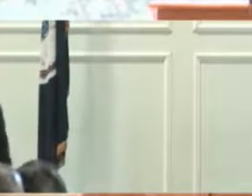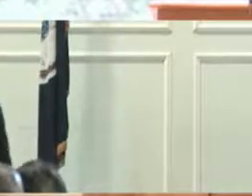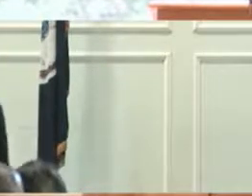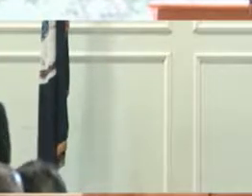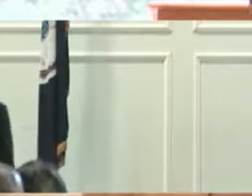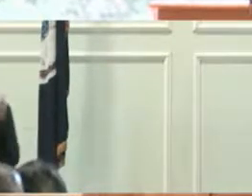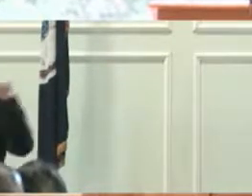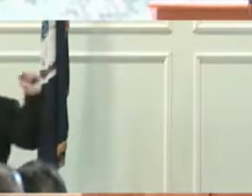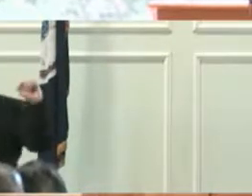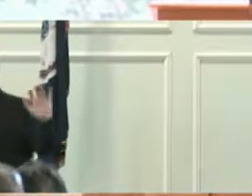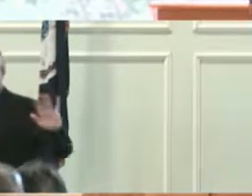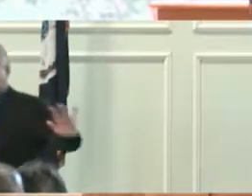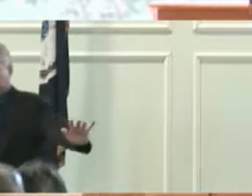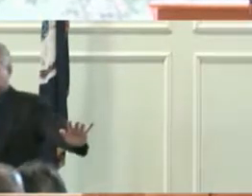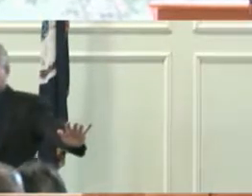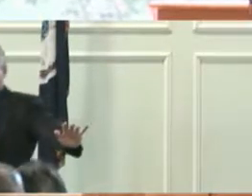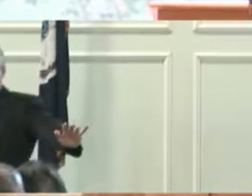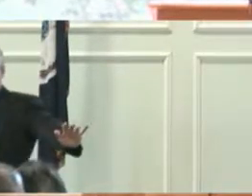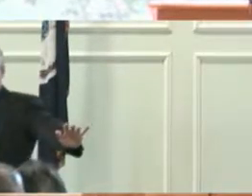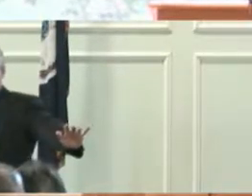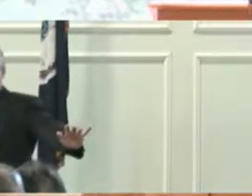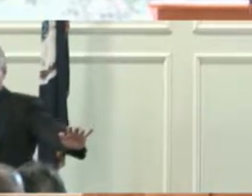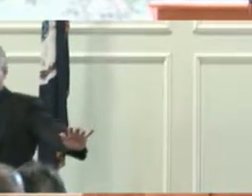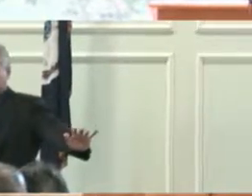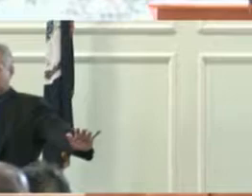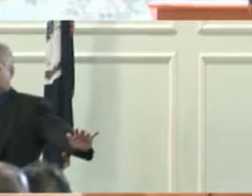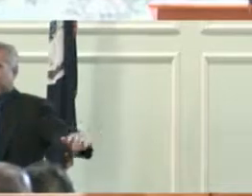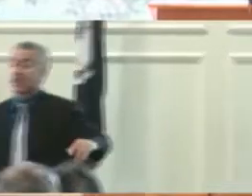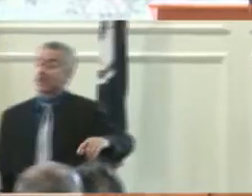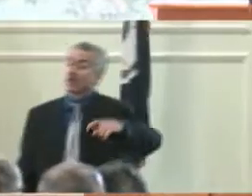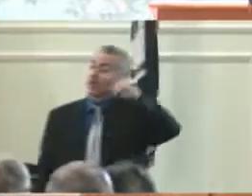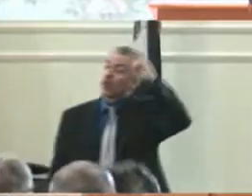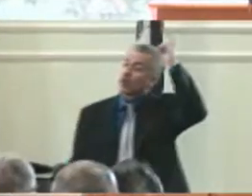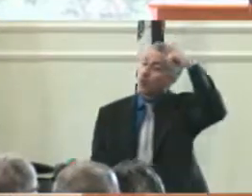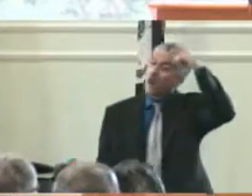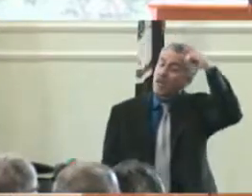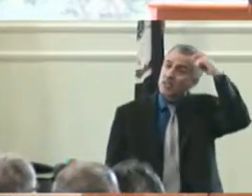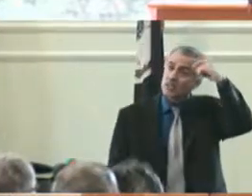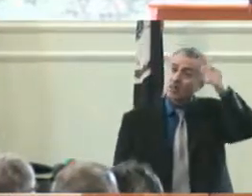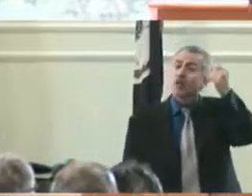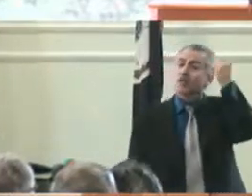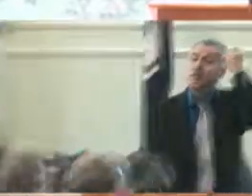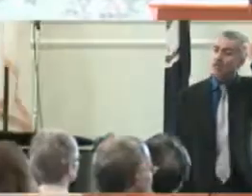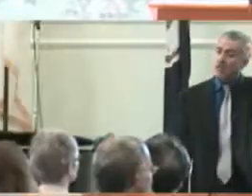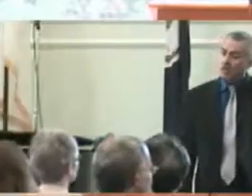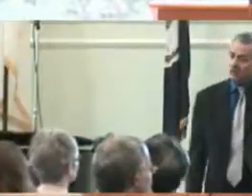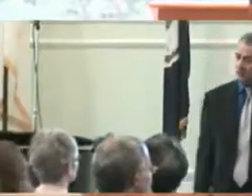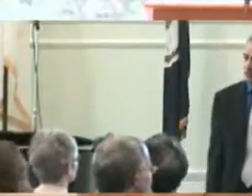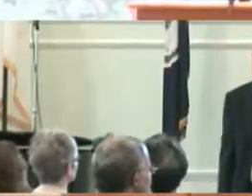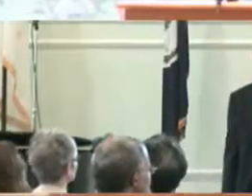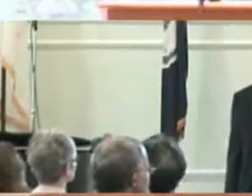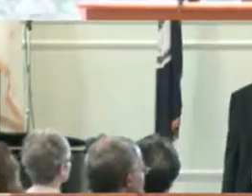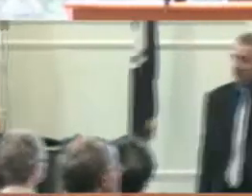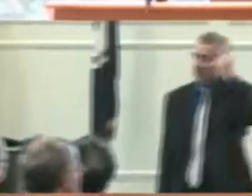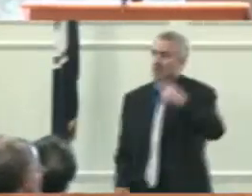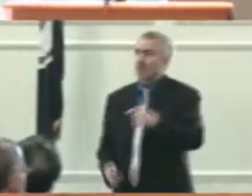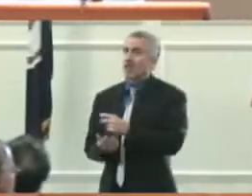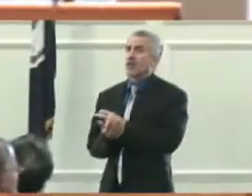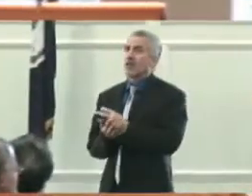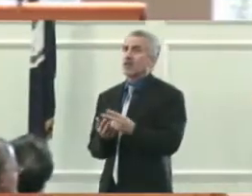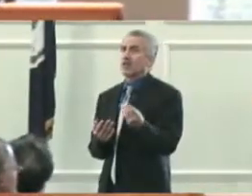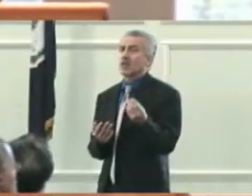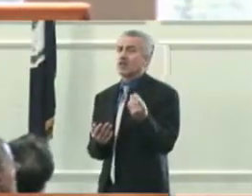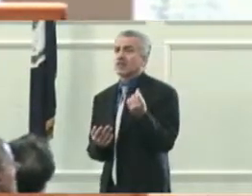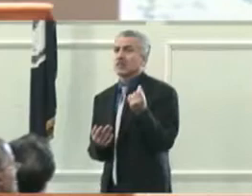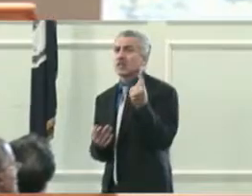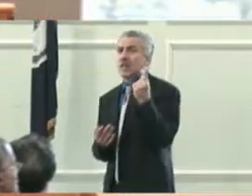But the Bible says, the wise shall understand. Now, verse 11. Put on